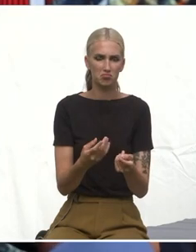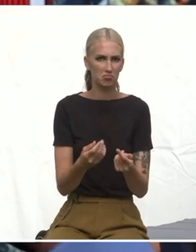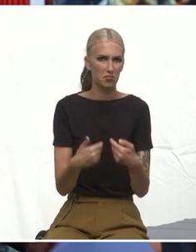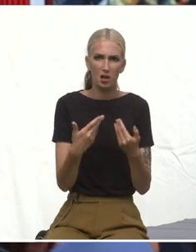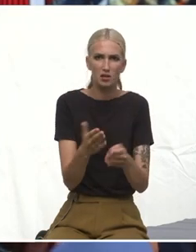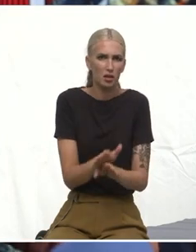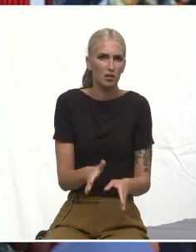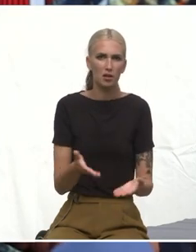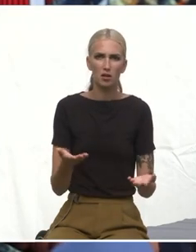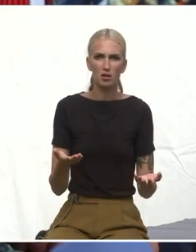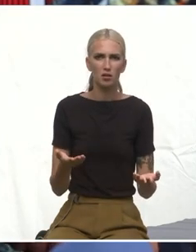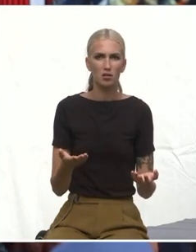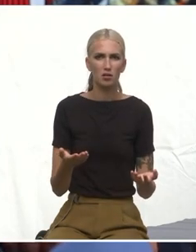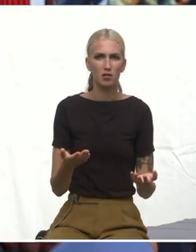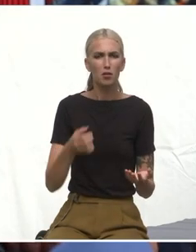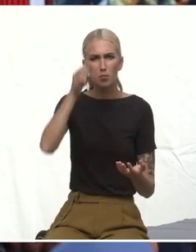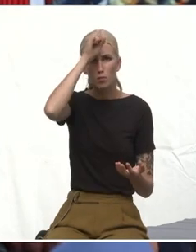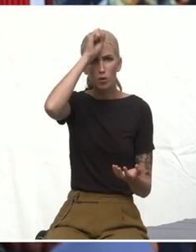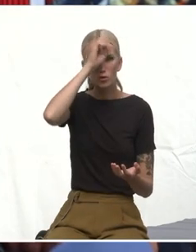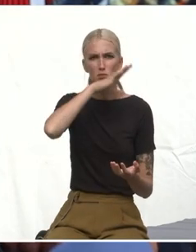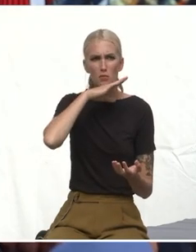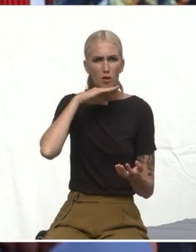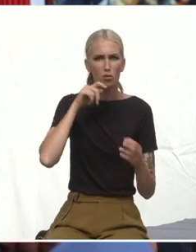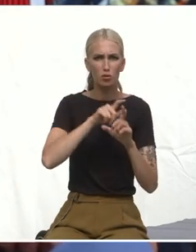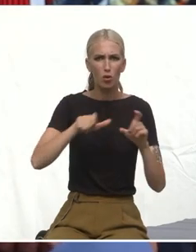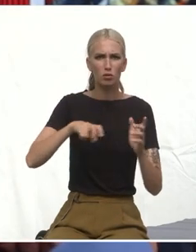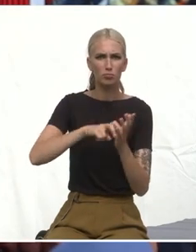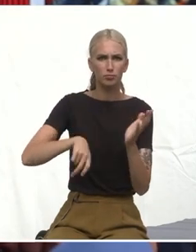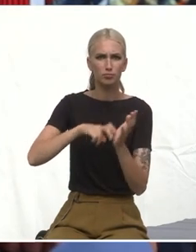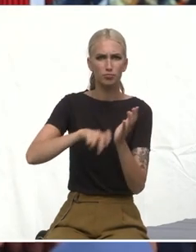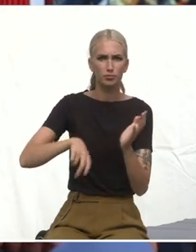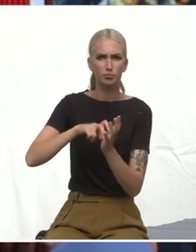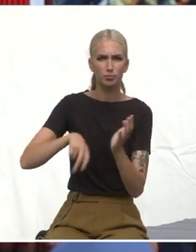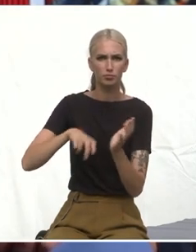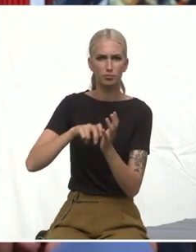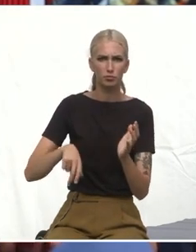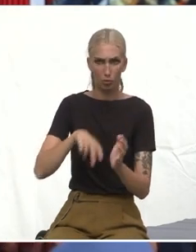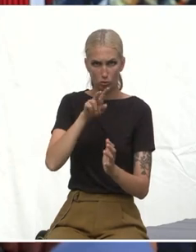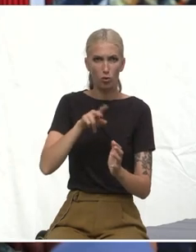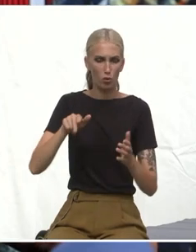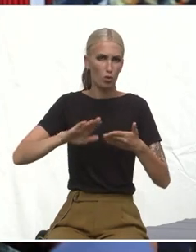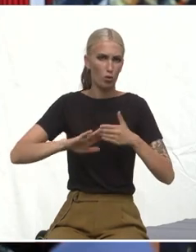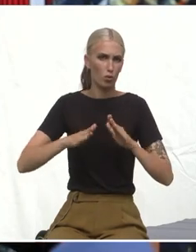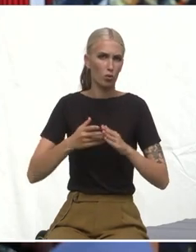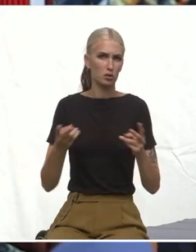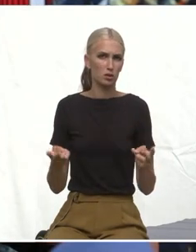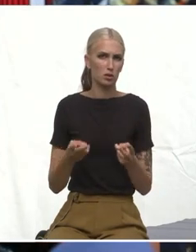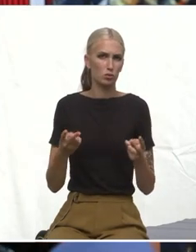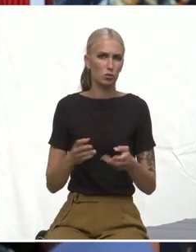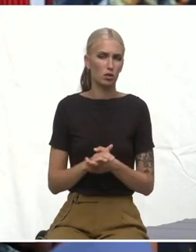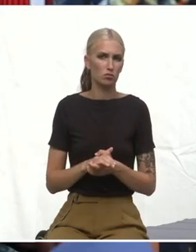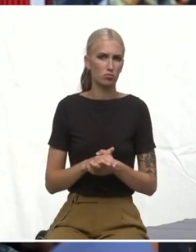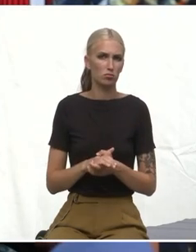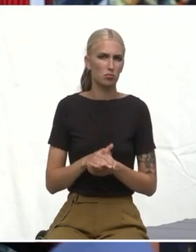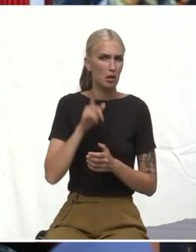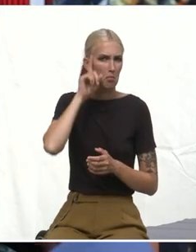more and more boys fall out of school. That's the situation in Norway. I think it's a situation